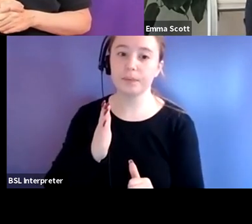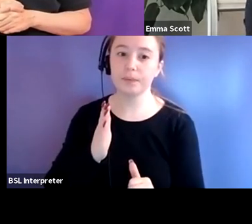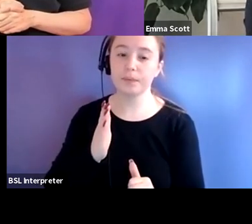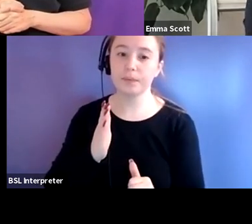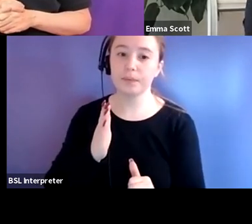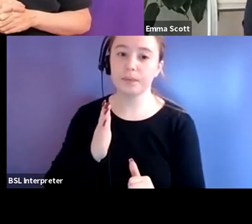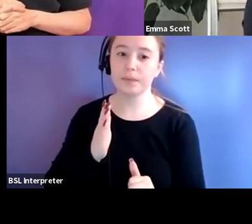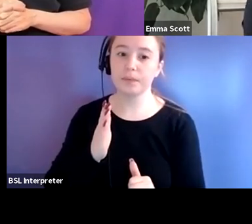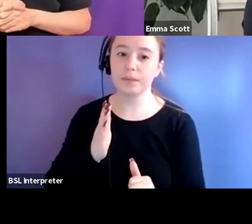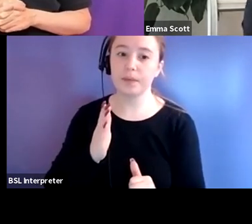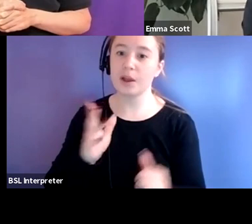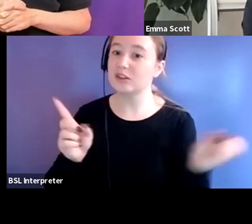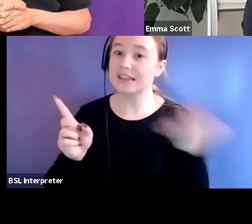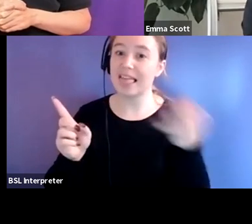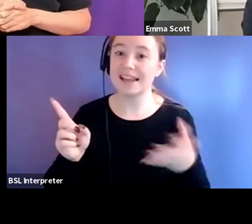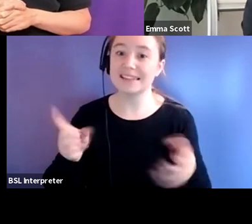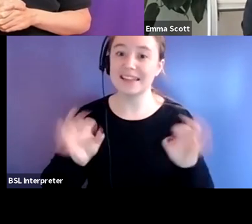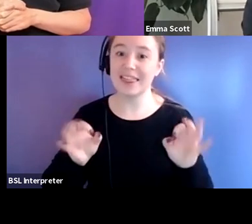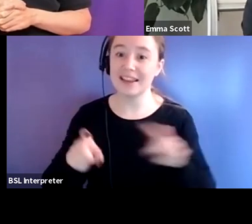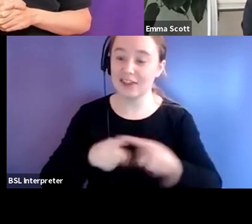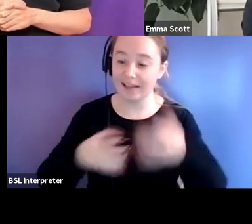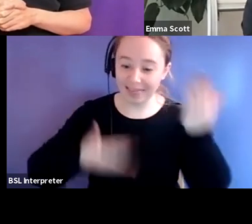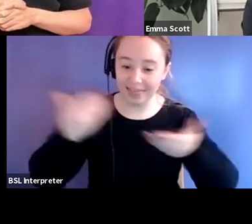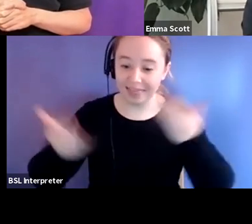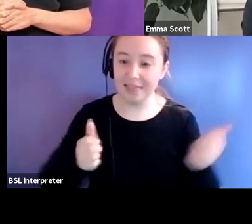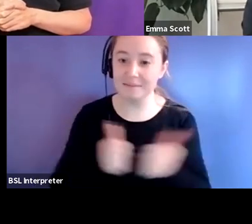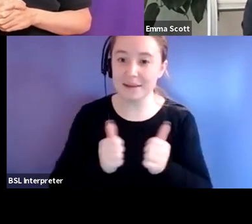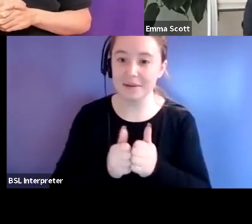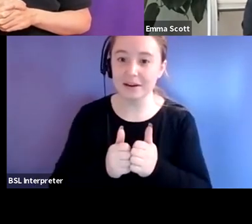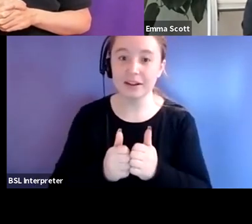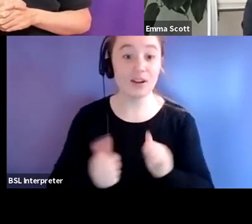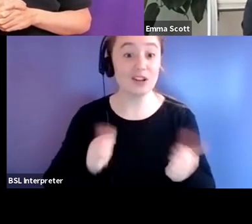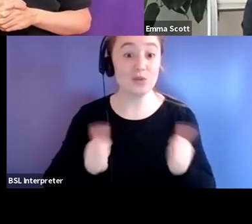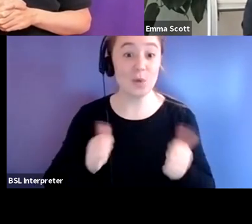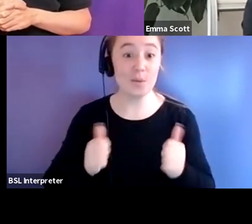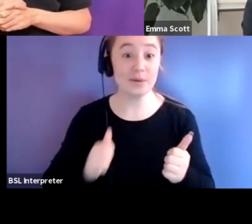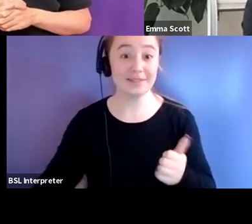trying to find, I didn't do slides today, so I've got to find the right piece of paper here, so apologies.